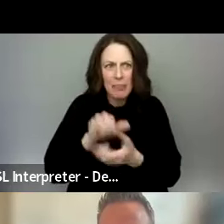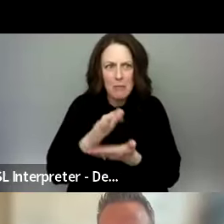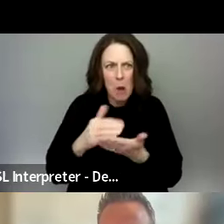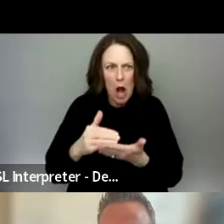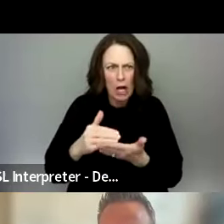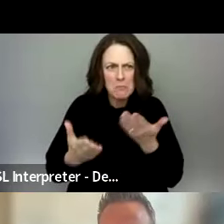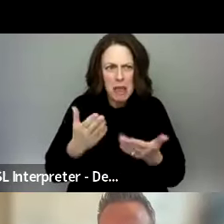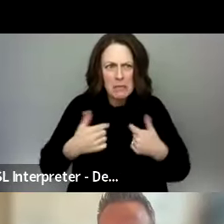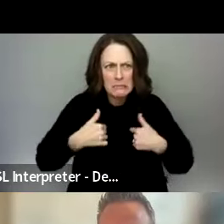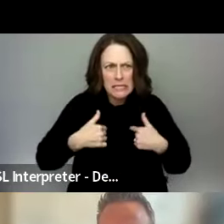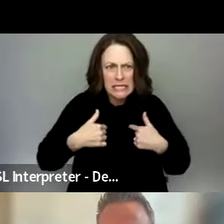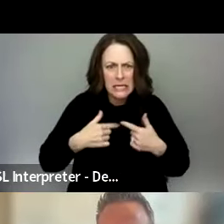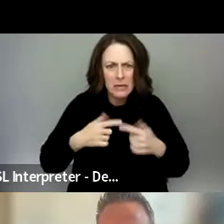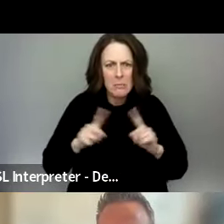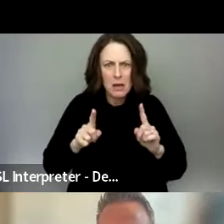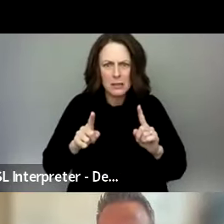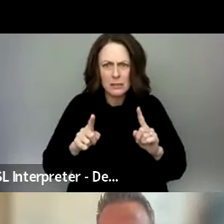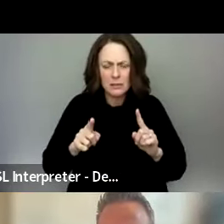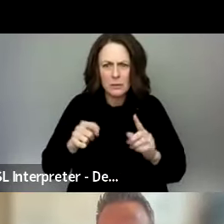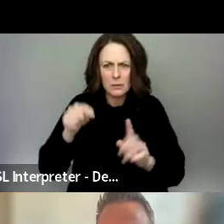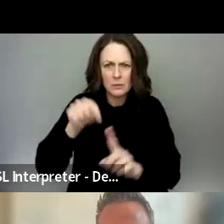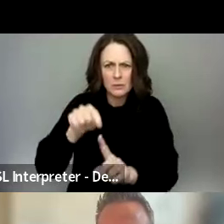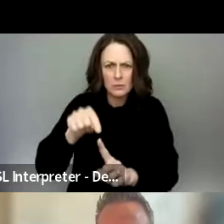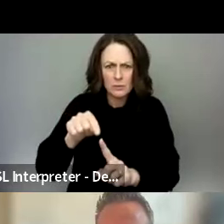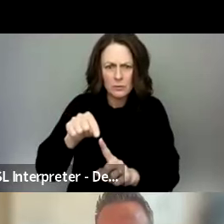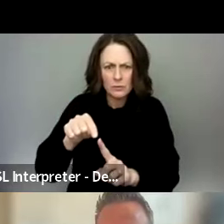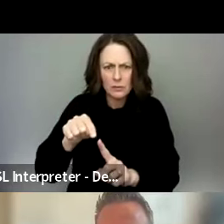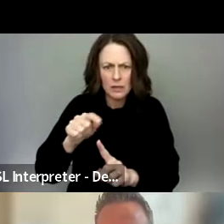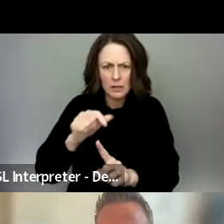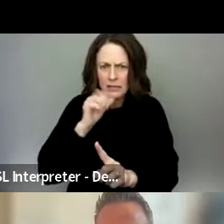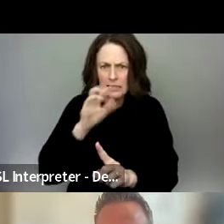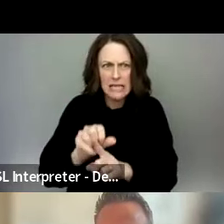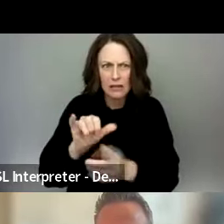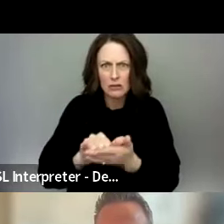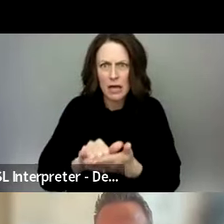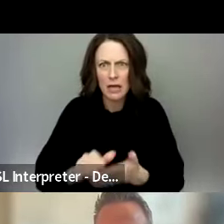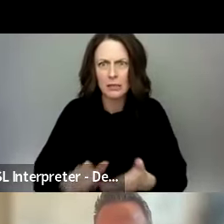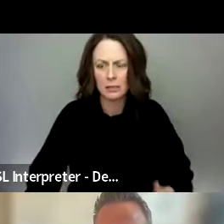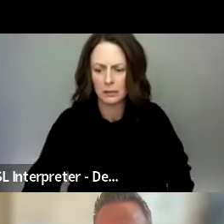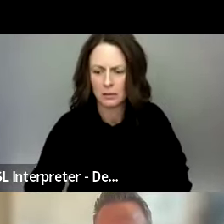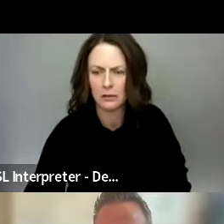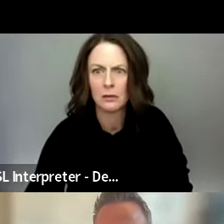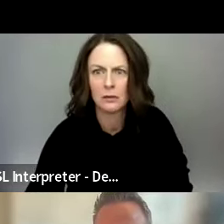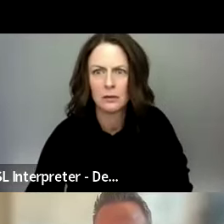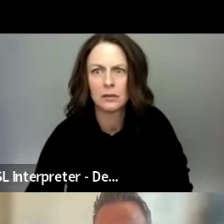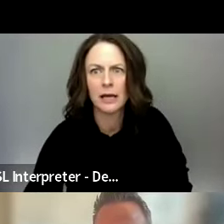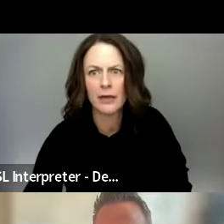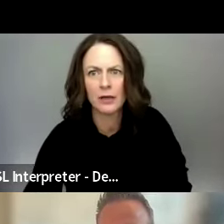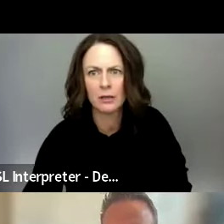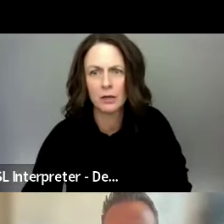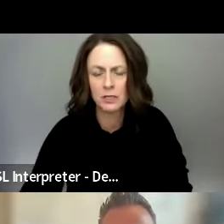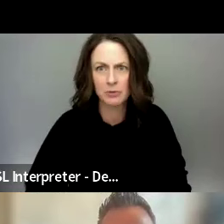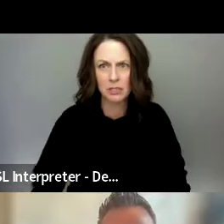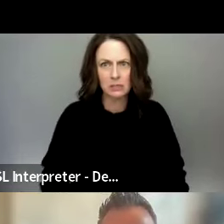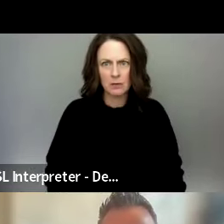Maybe it's just my assumption that he was invited to reinvent, but he couldn't get the visa in time. Just my guess. Yeah,